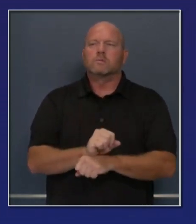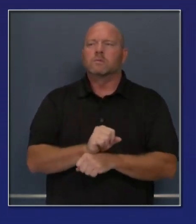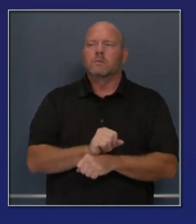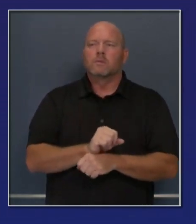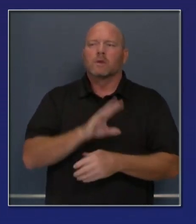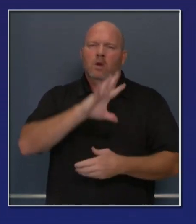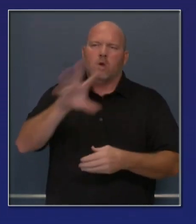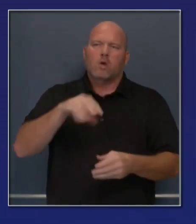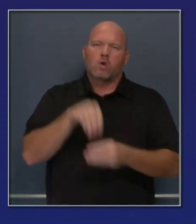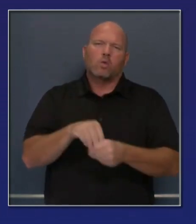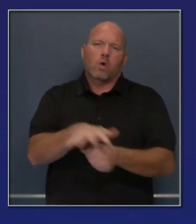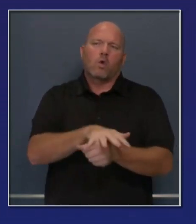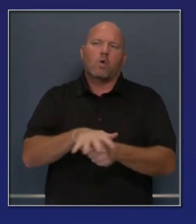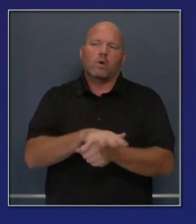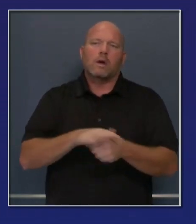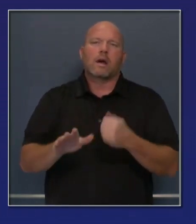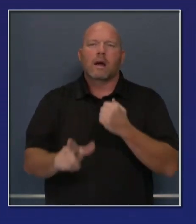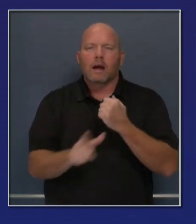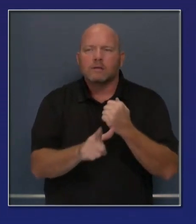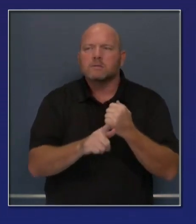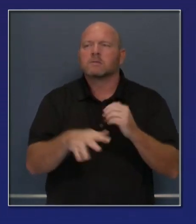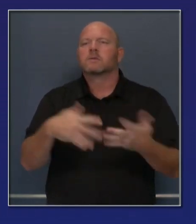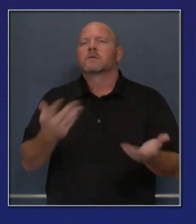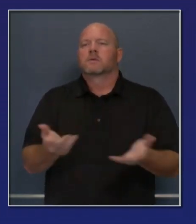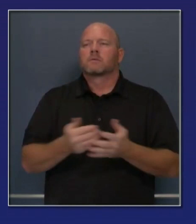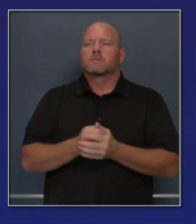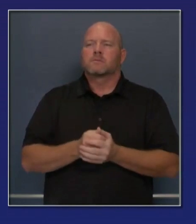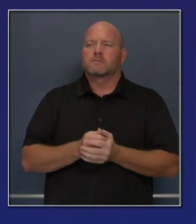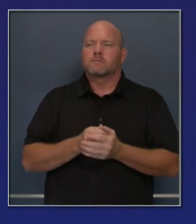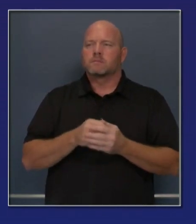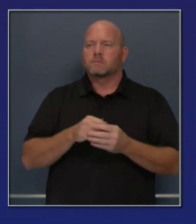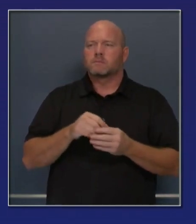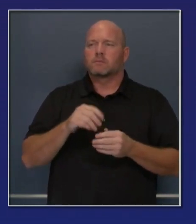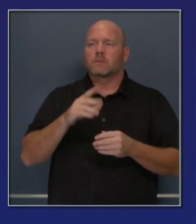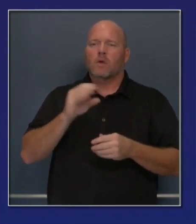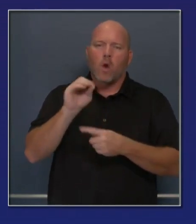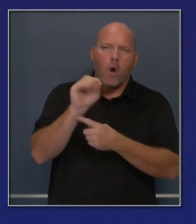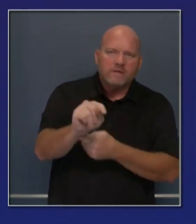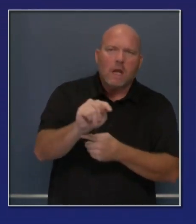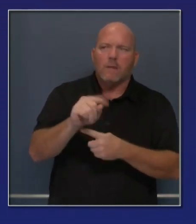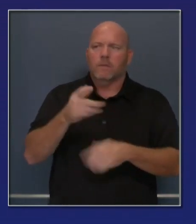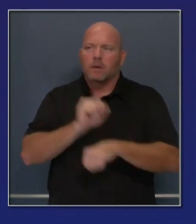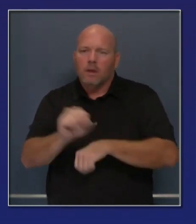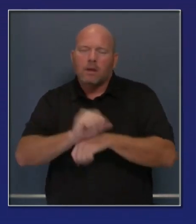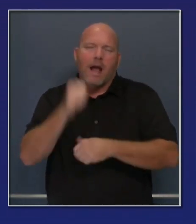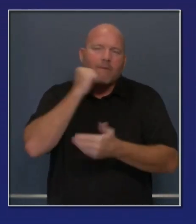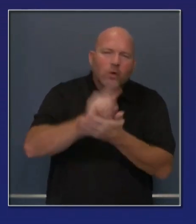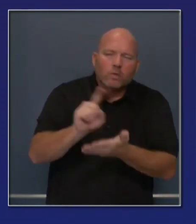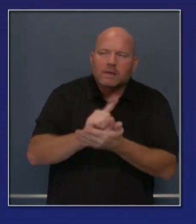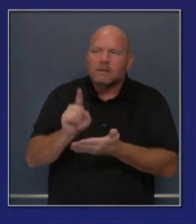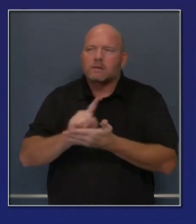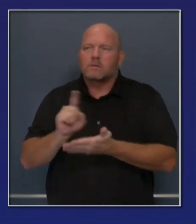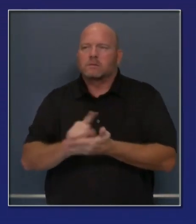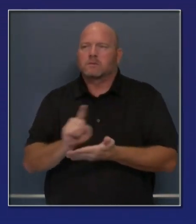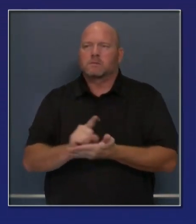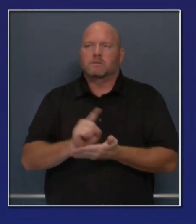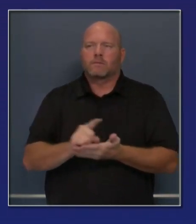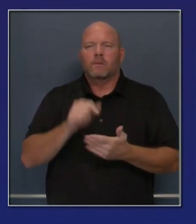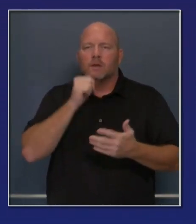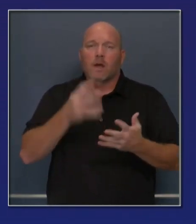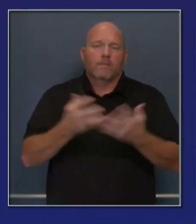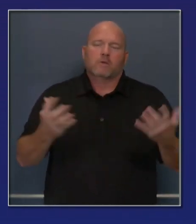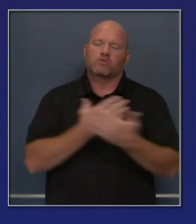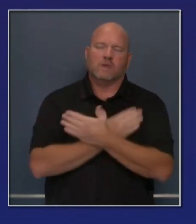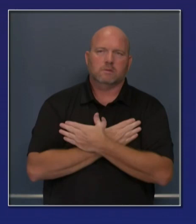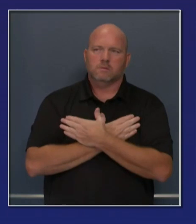local mutual aid that has been working overtime, weeks and weeks and weeks, little rest, putting their